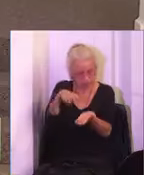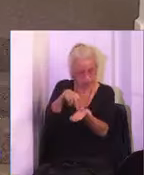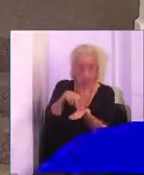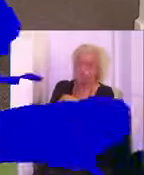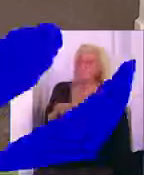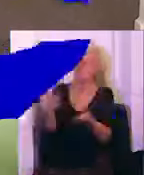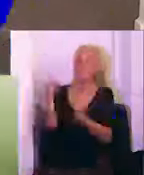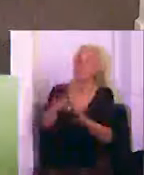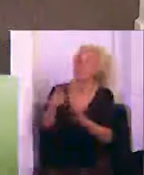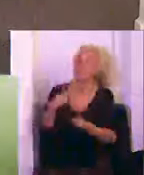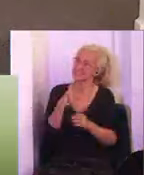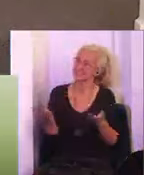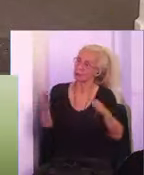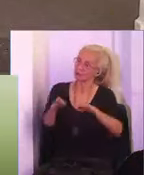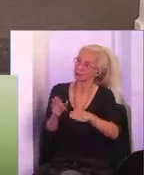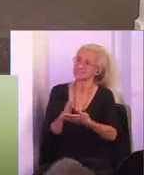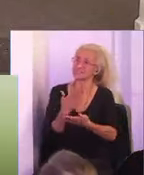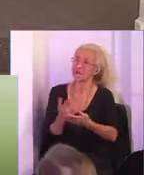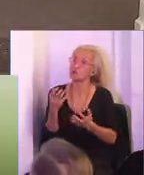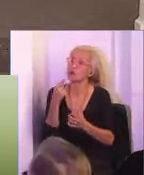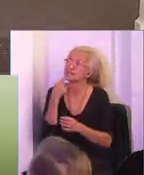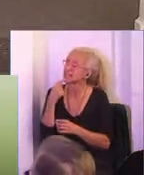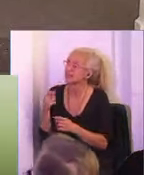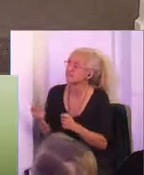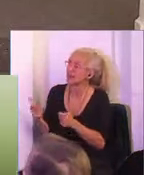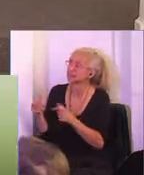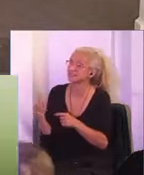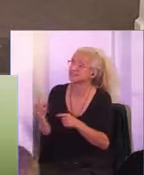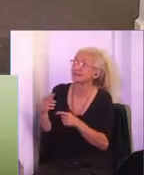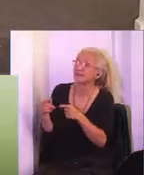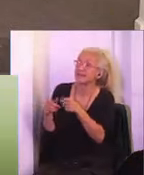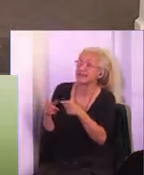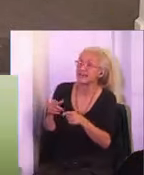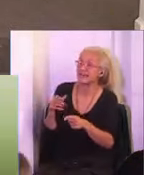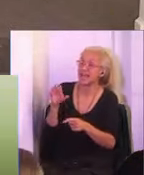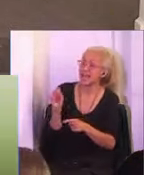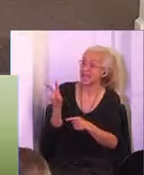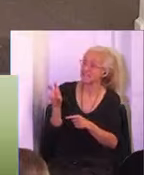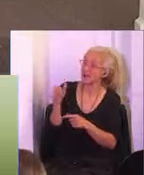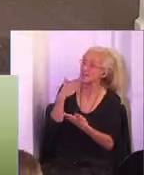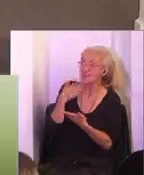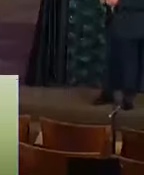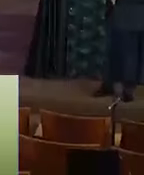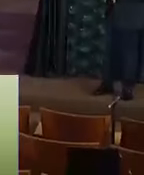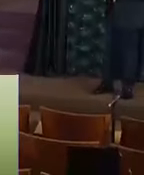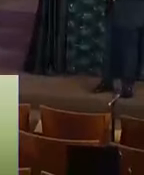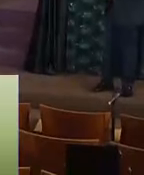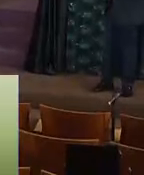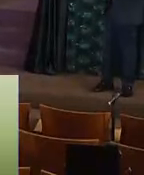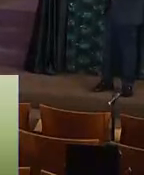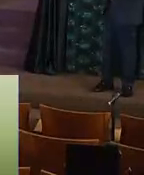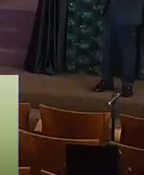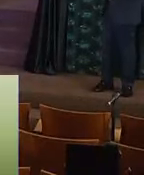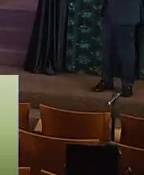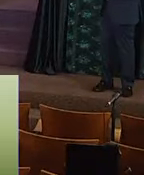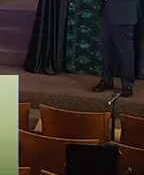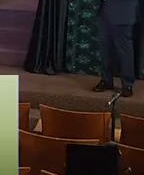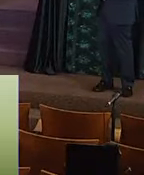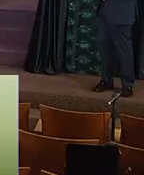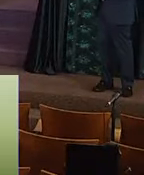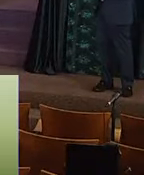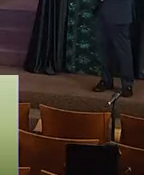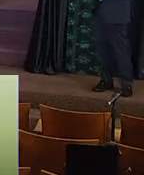song? I want to say a quick thanks to Ava for joining on the music. Thank you. No, thank you. Who also picked all the songs